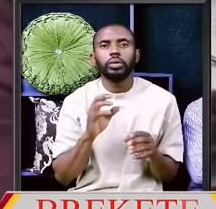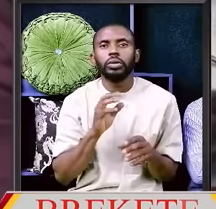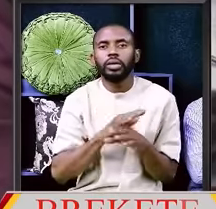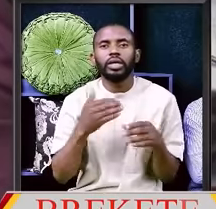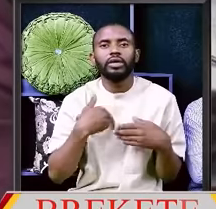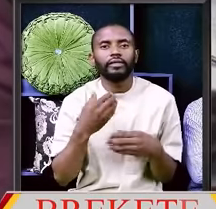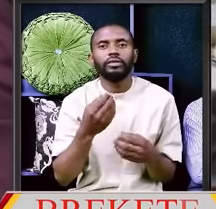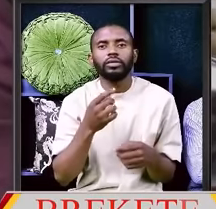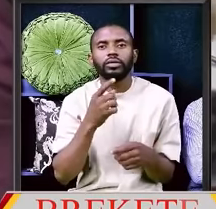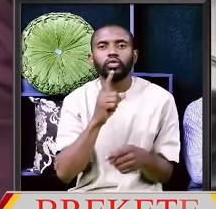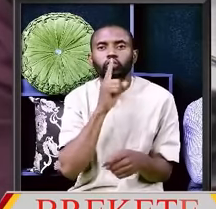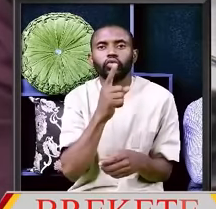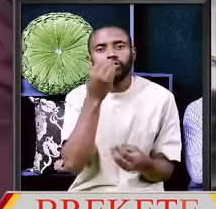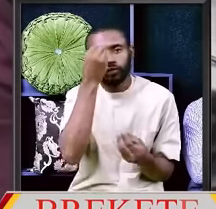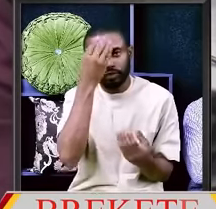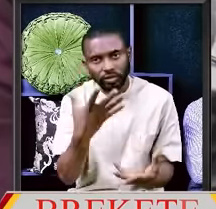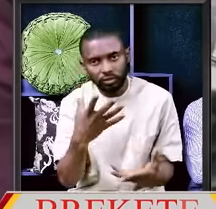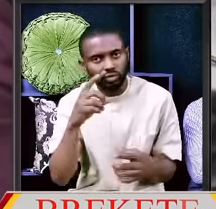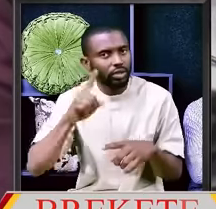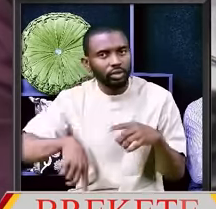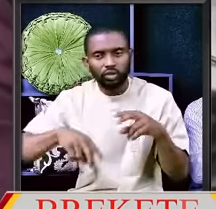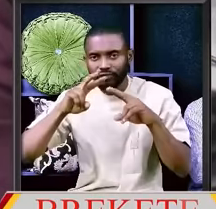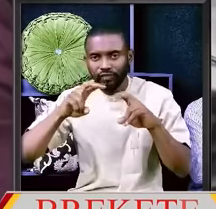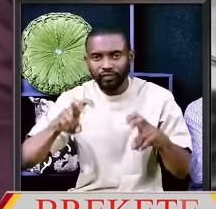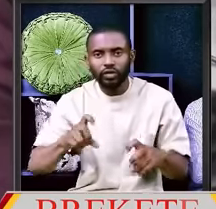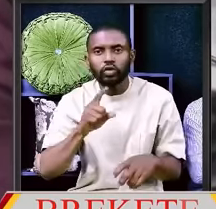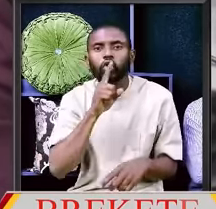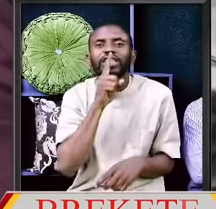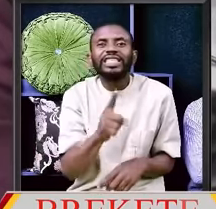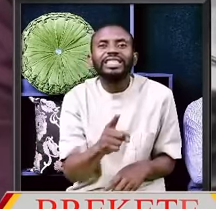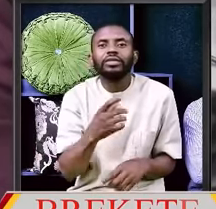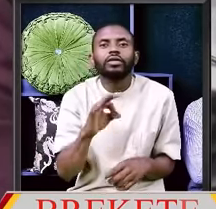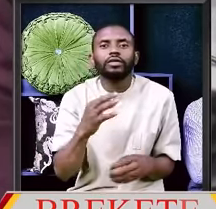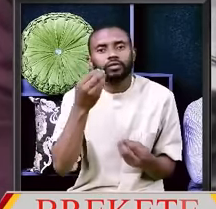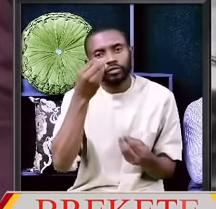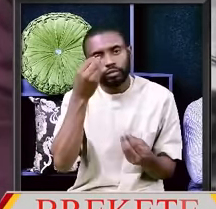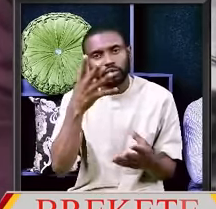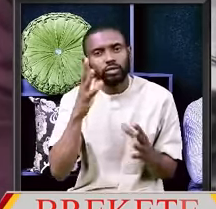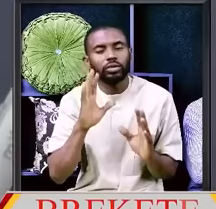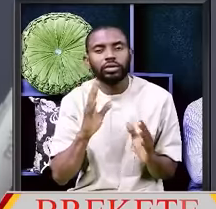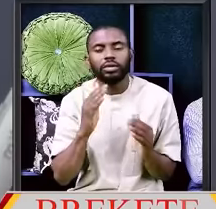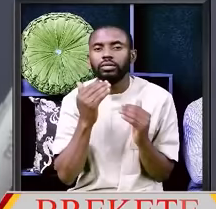information about? We cannot even verify the authenticity of the information.